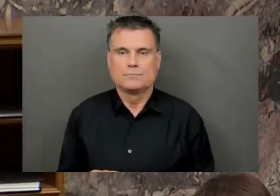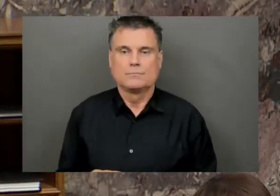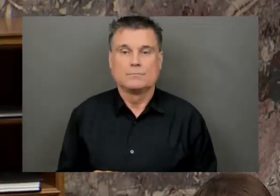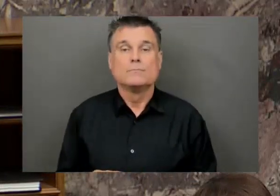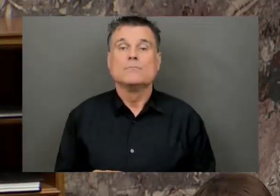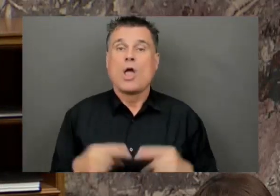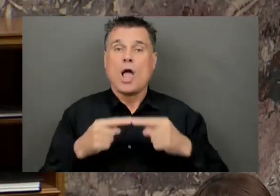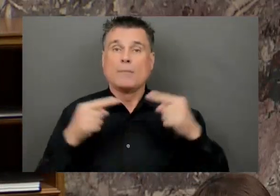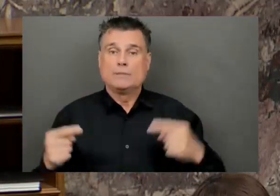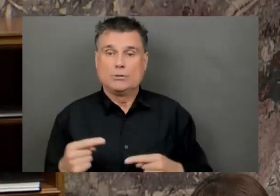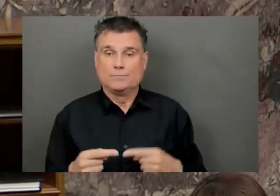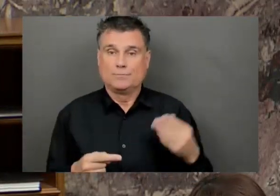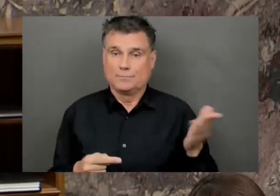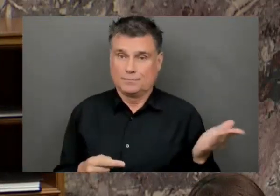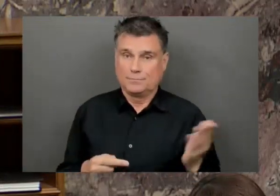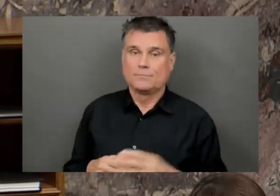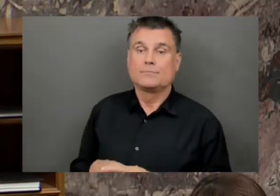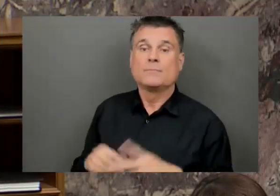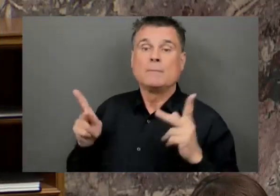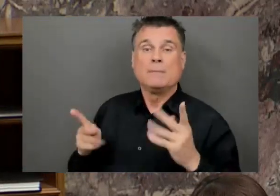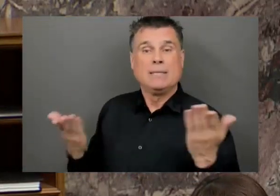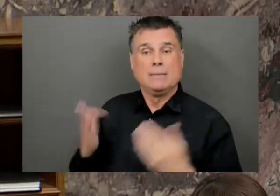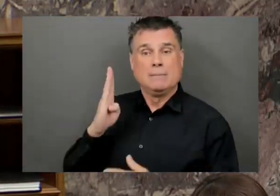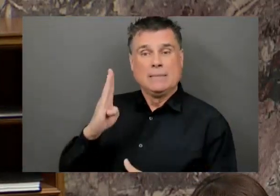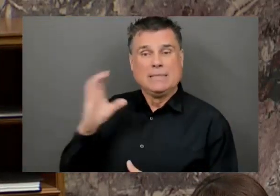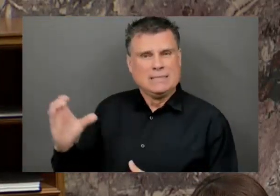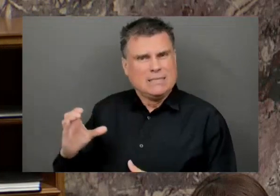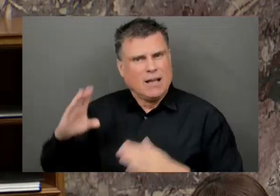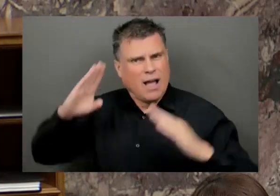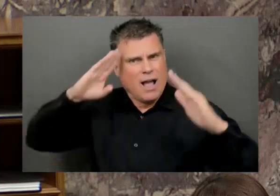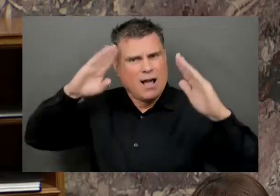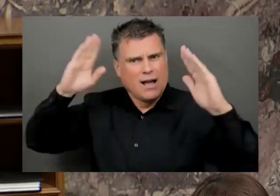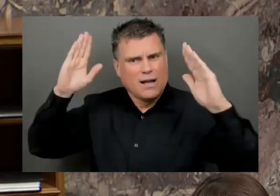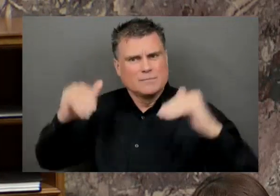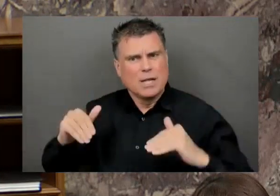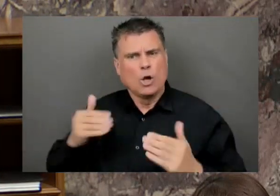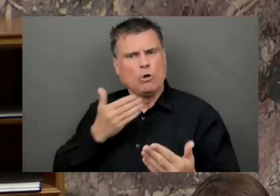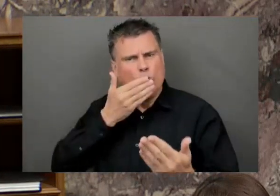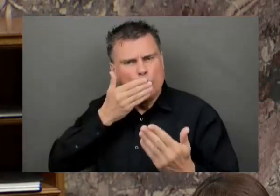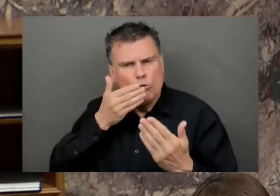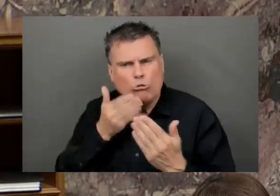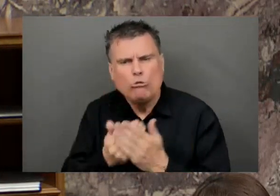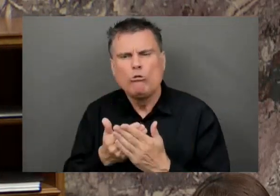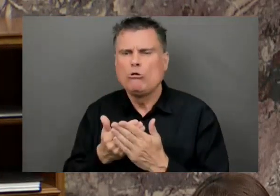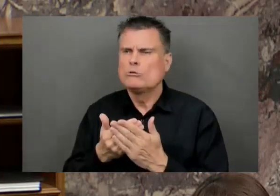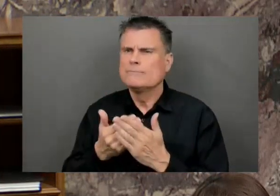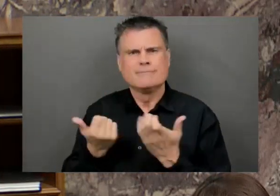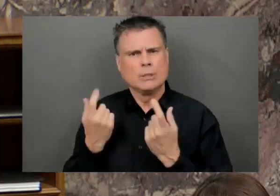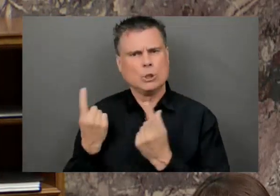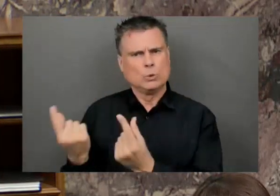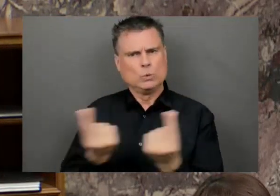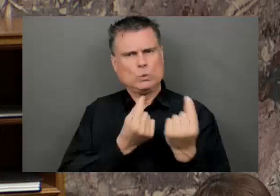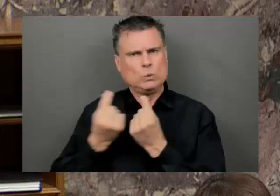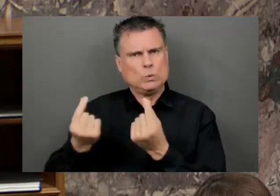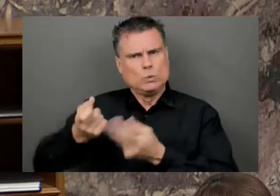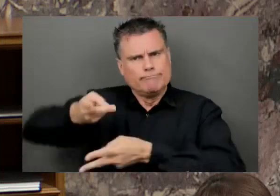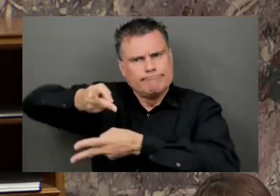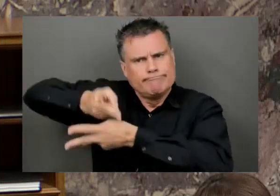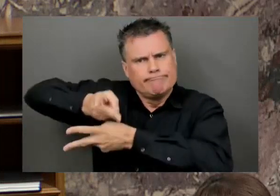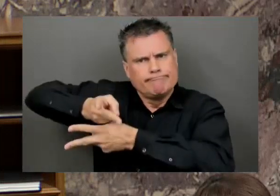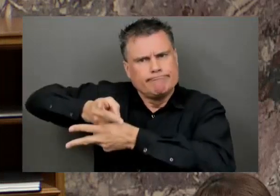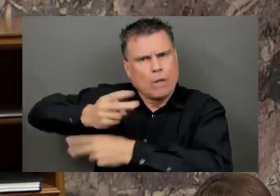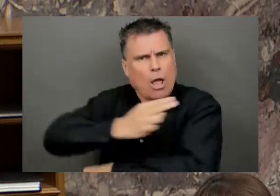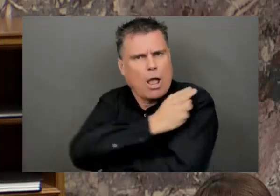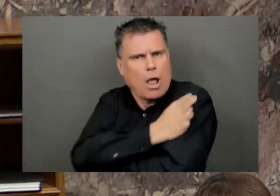deserve timely, quality care in our hospitals, not the nightmare that is currently unfolding. Under this Premier,